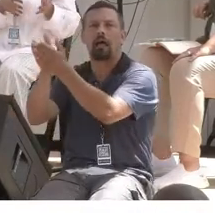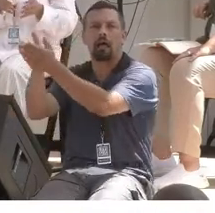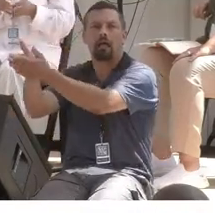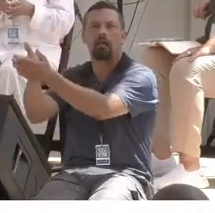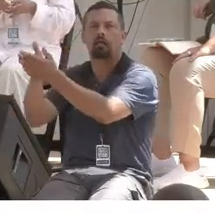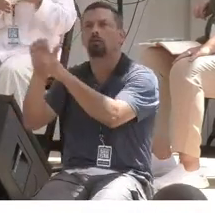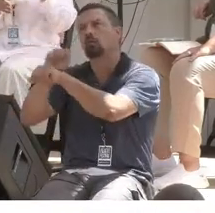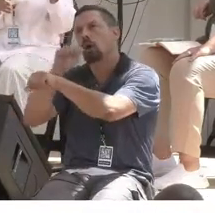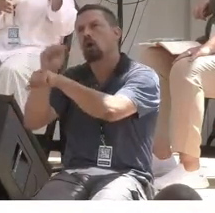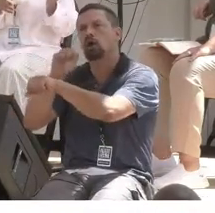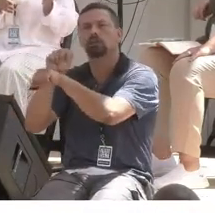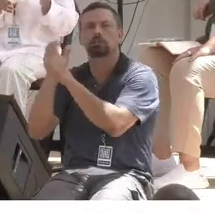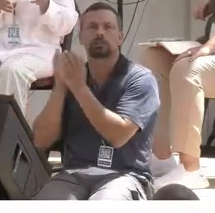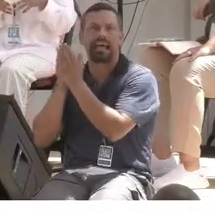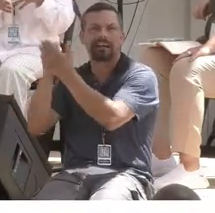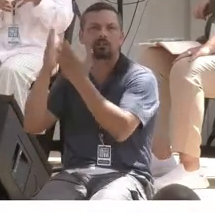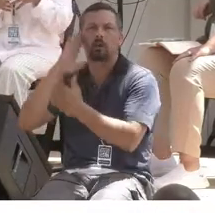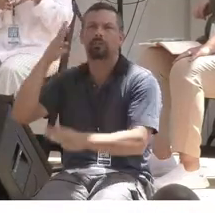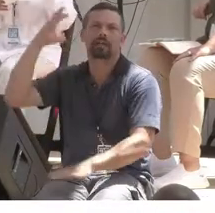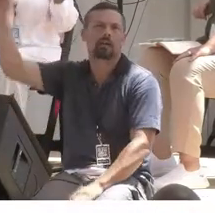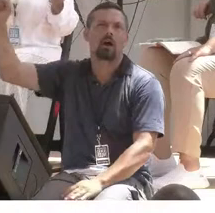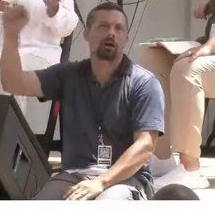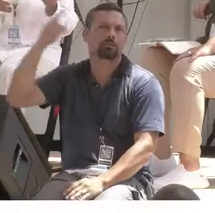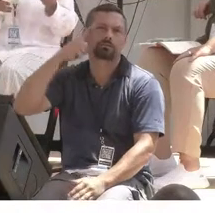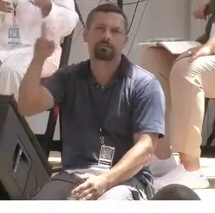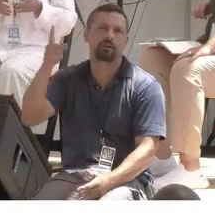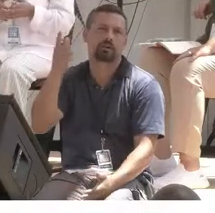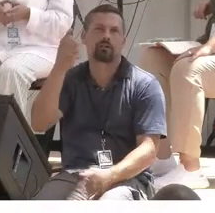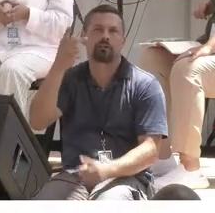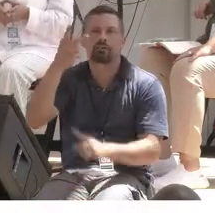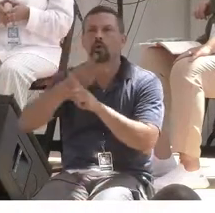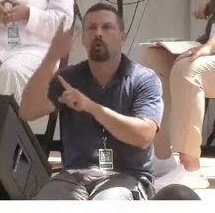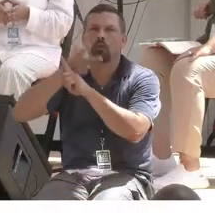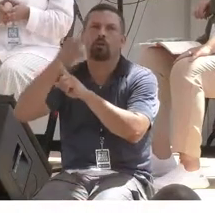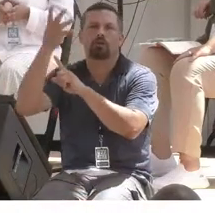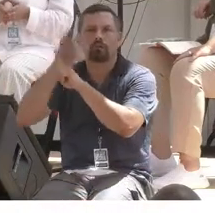so he sails for months just for trade.